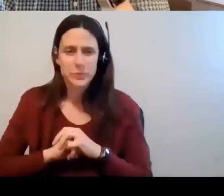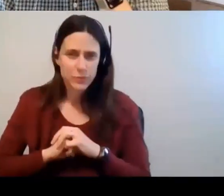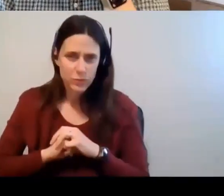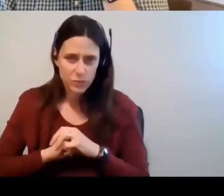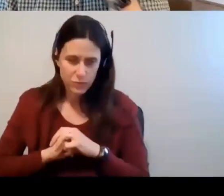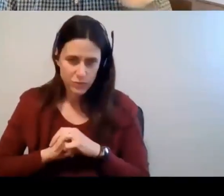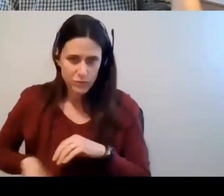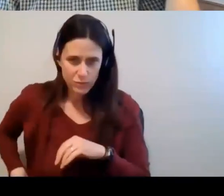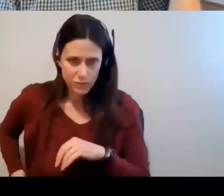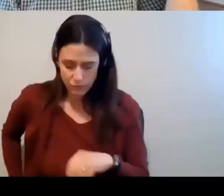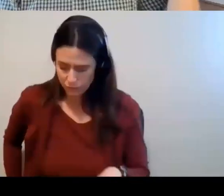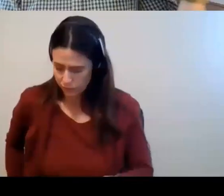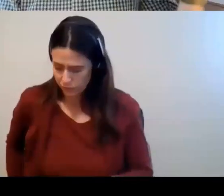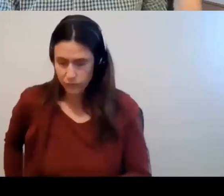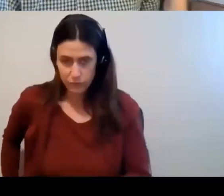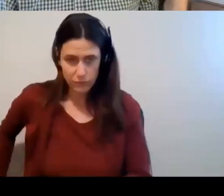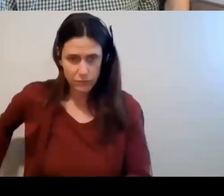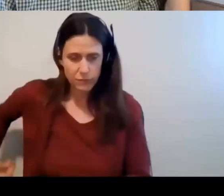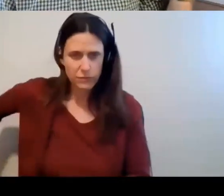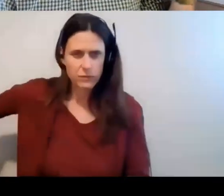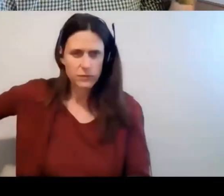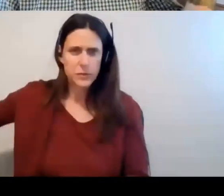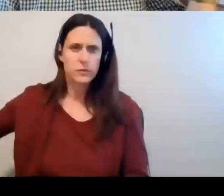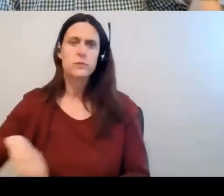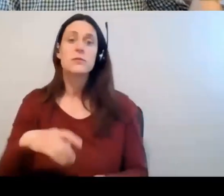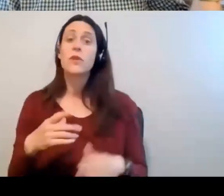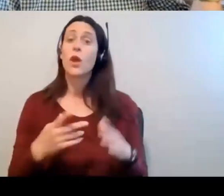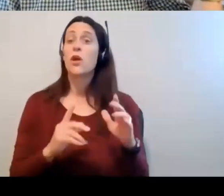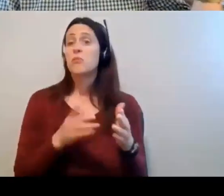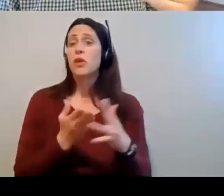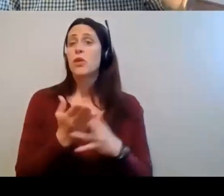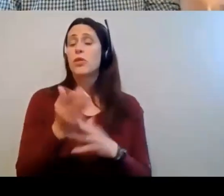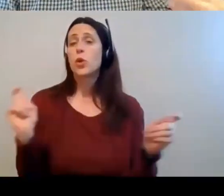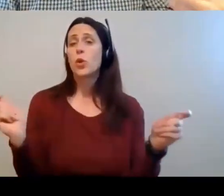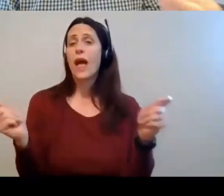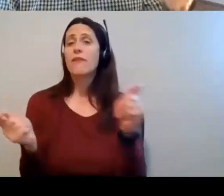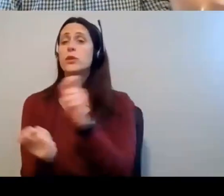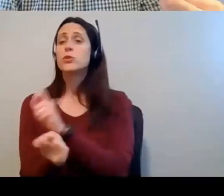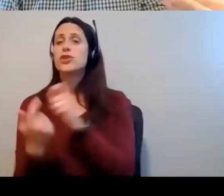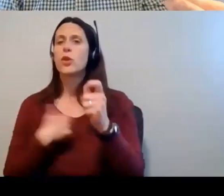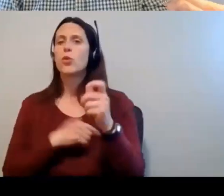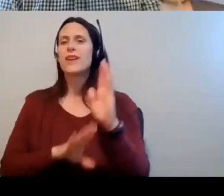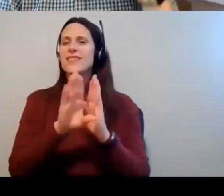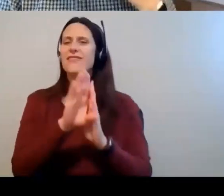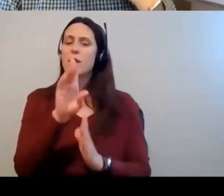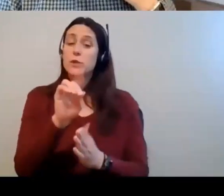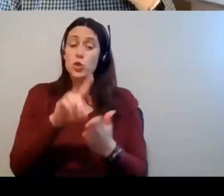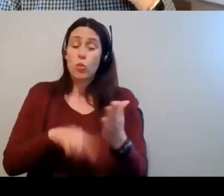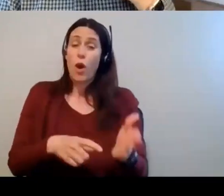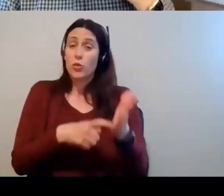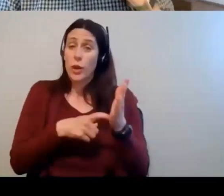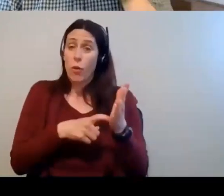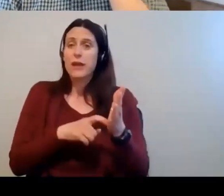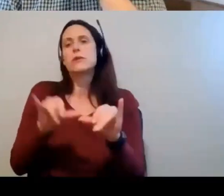So the idea is we've developed through evolution to do what it takes for us to be alive. That's how our